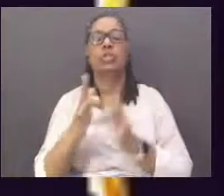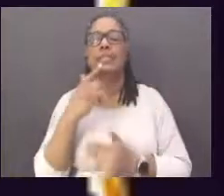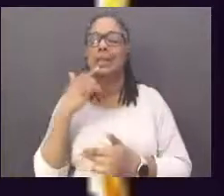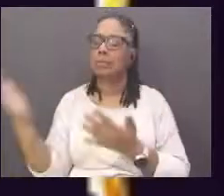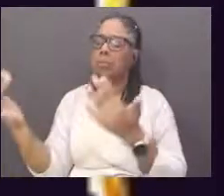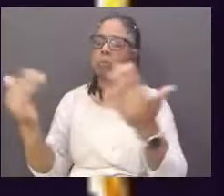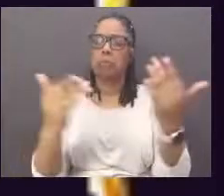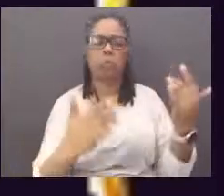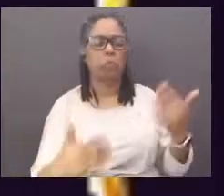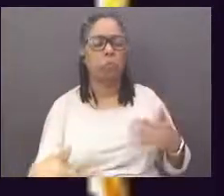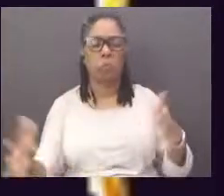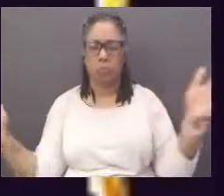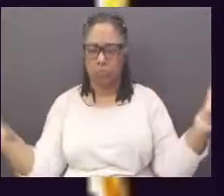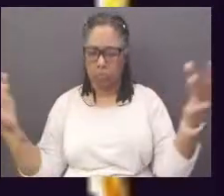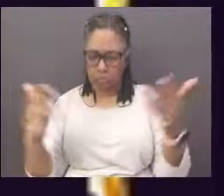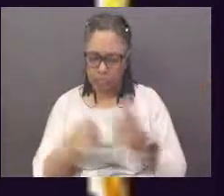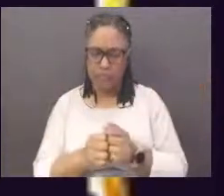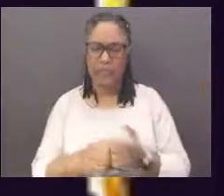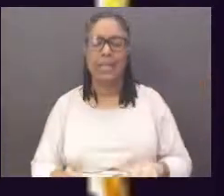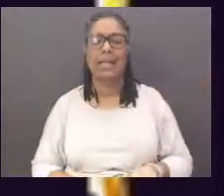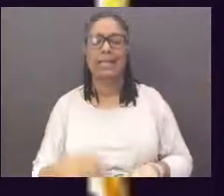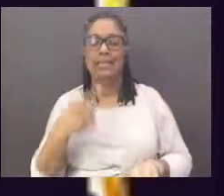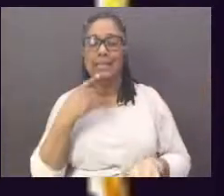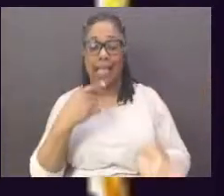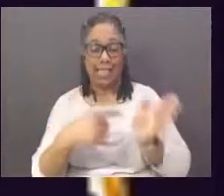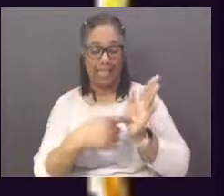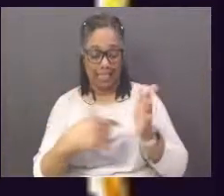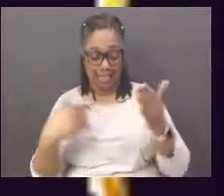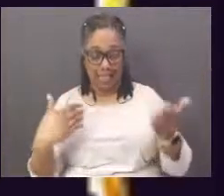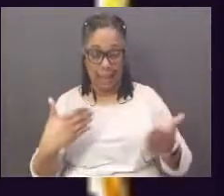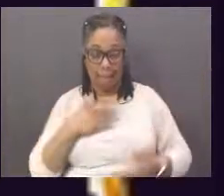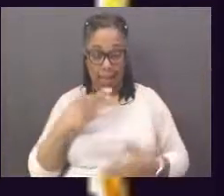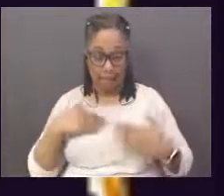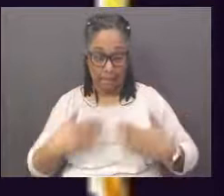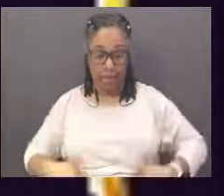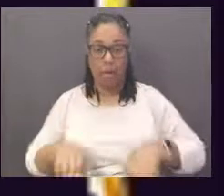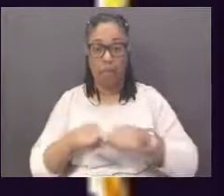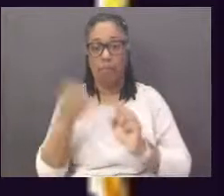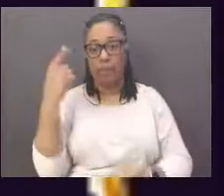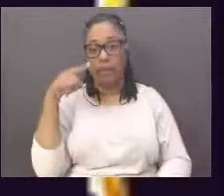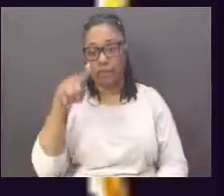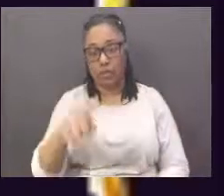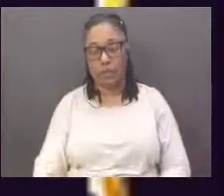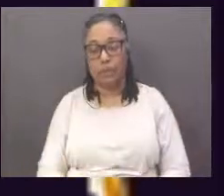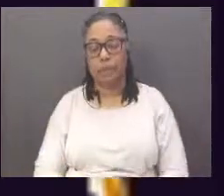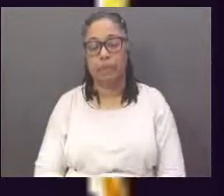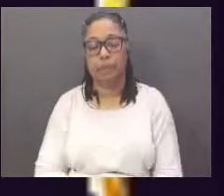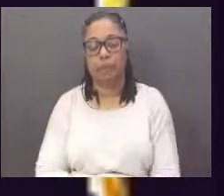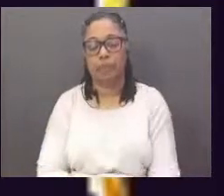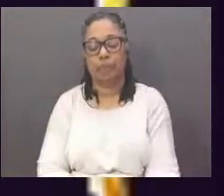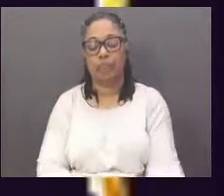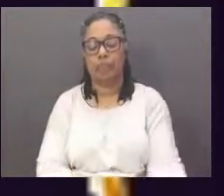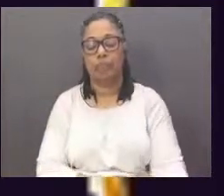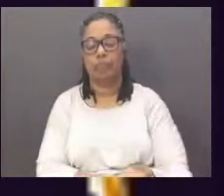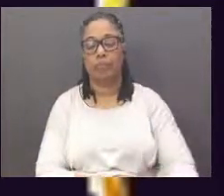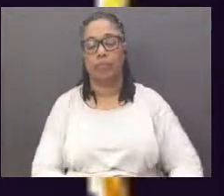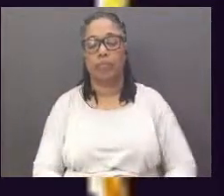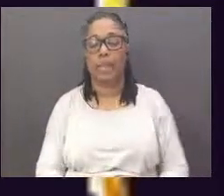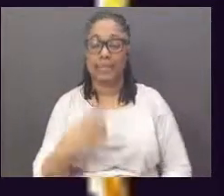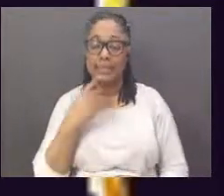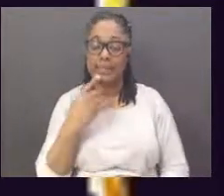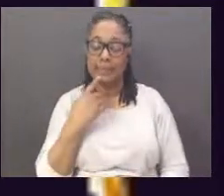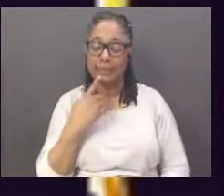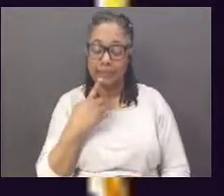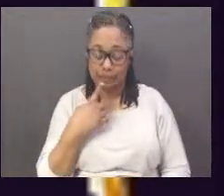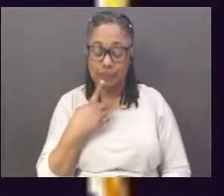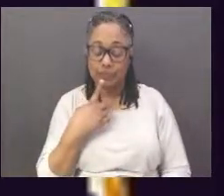attention. He said, "This is my body, which is broken for you." And he said that, "I'm going